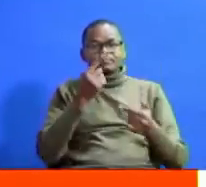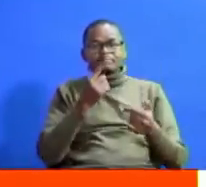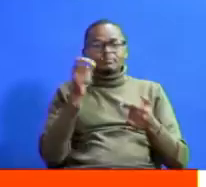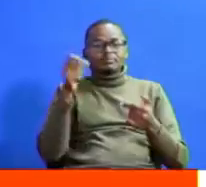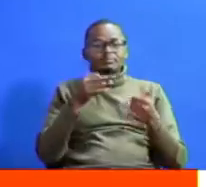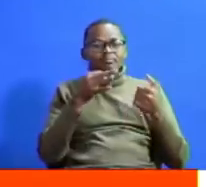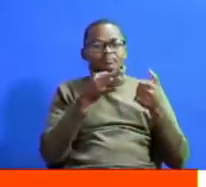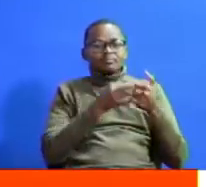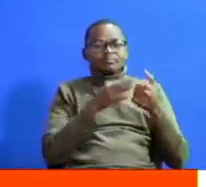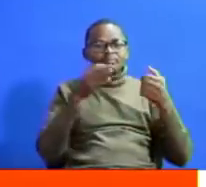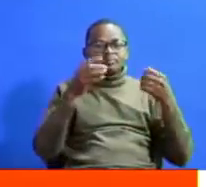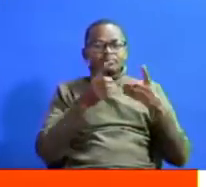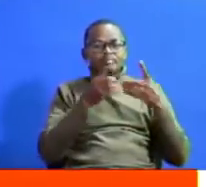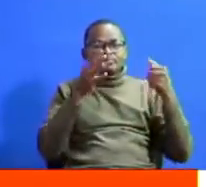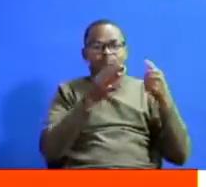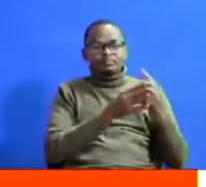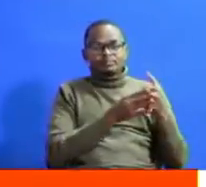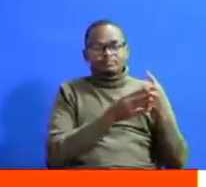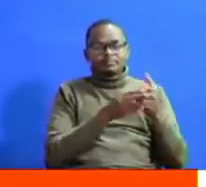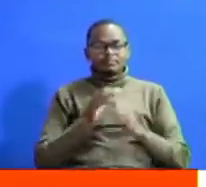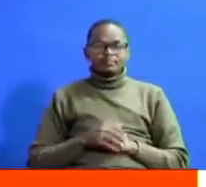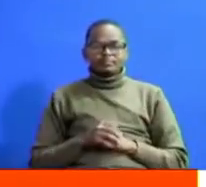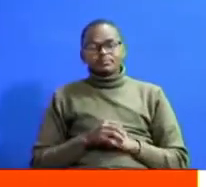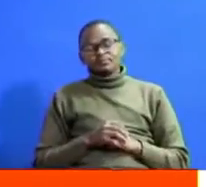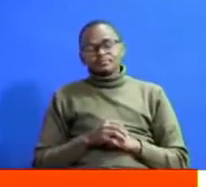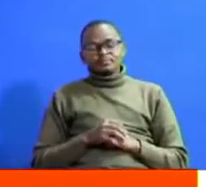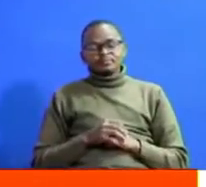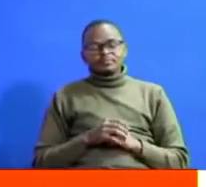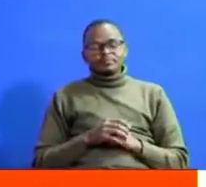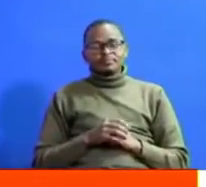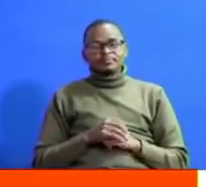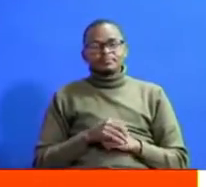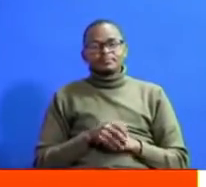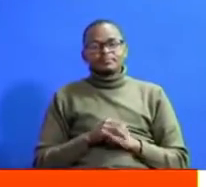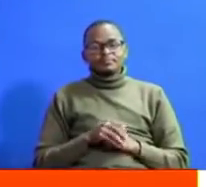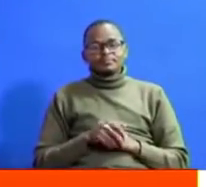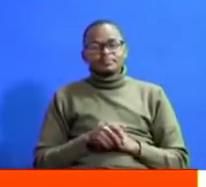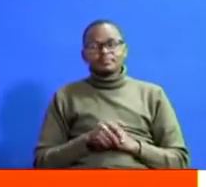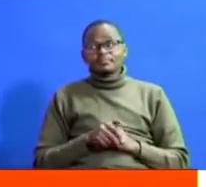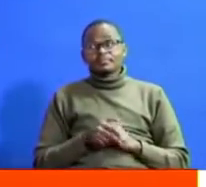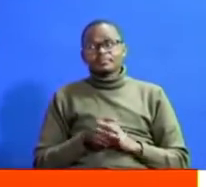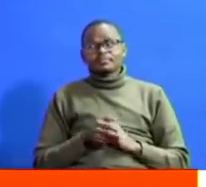August 9th. Joy Pauline, KUTV.